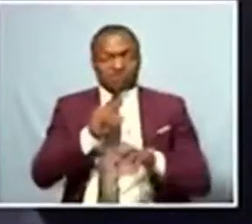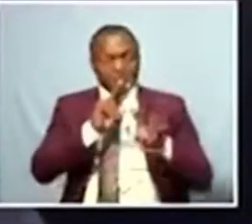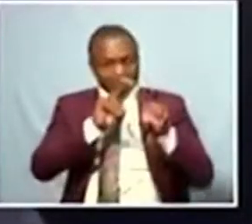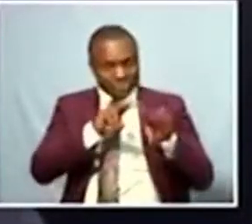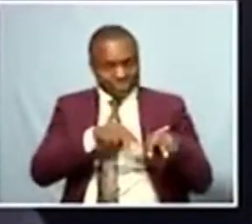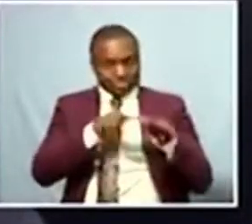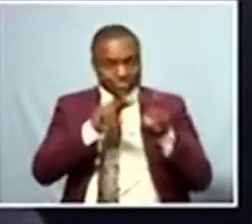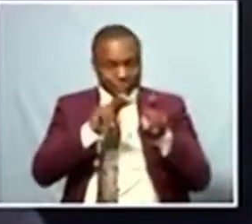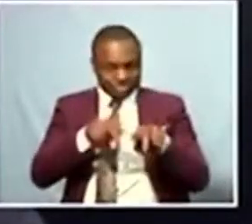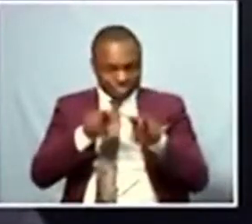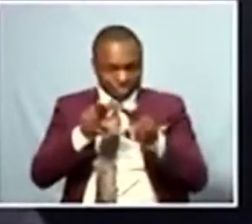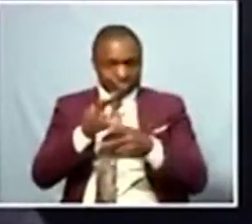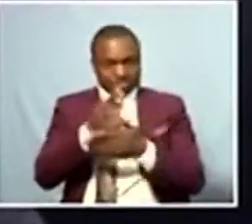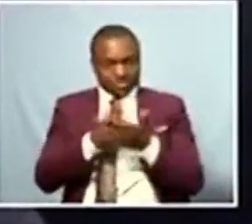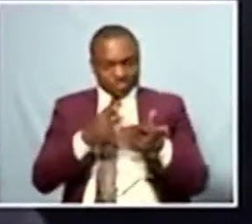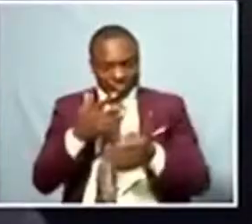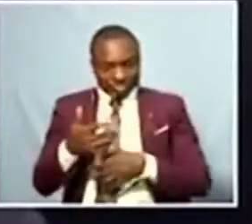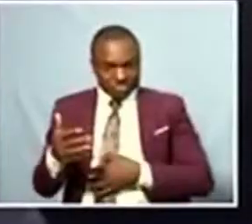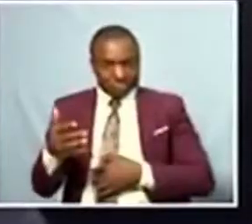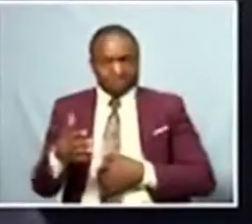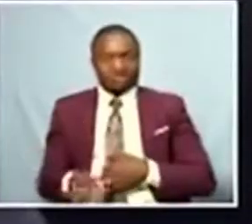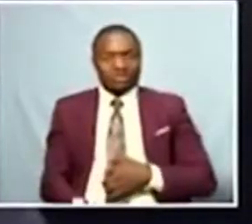observation, and it's something which